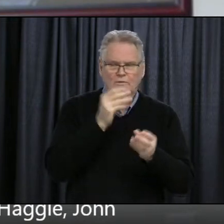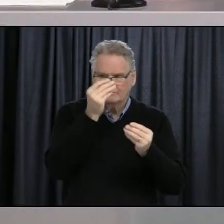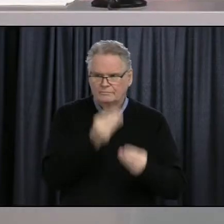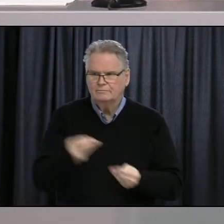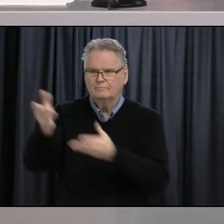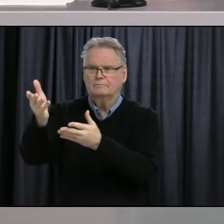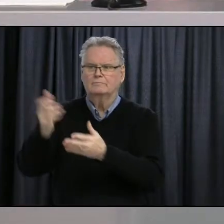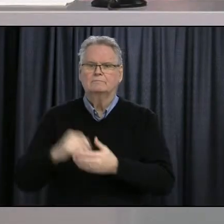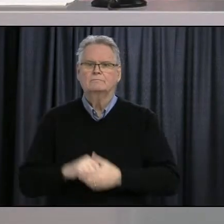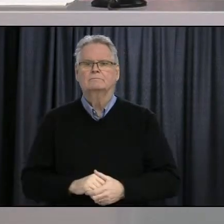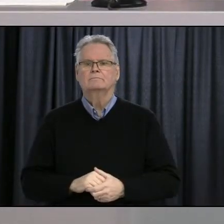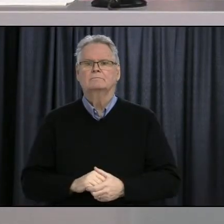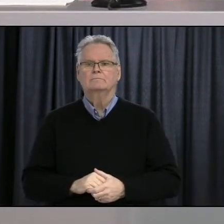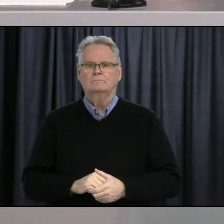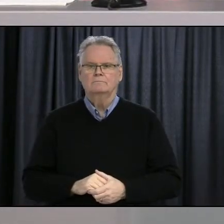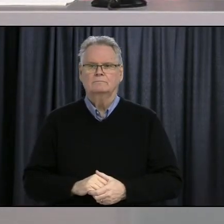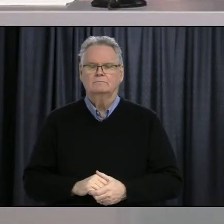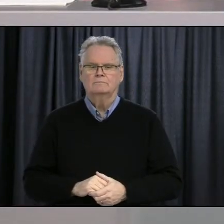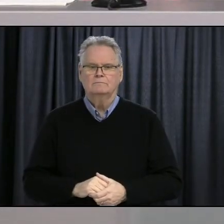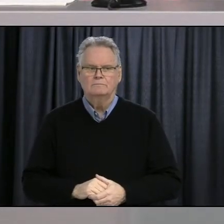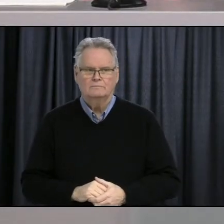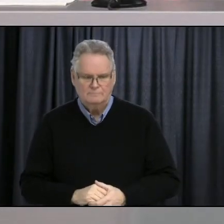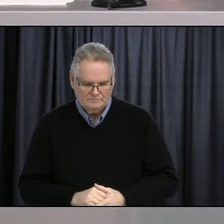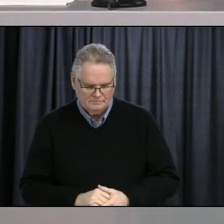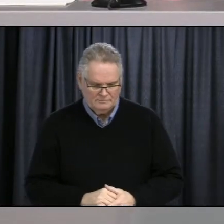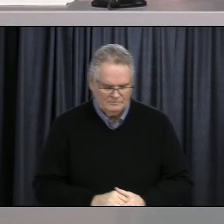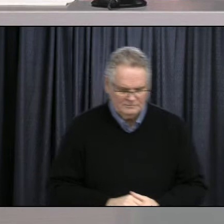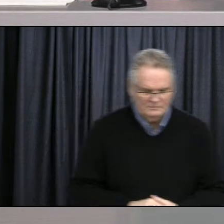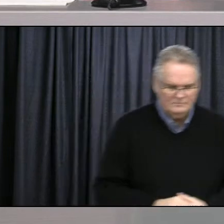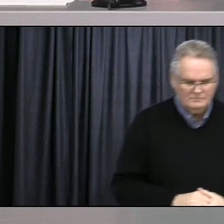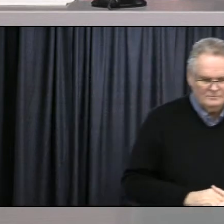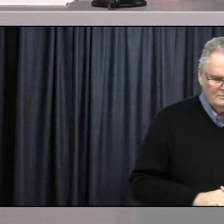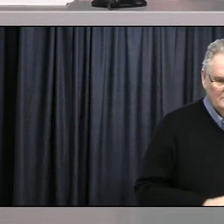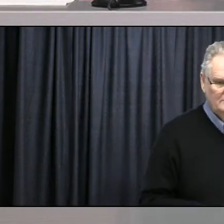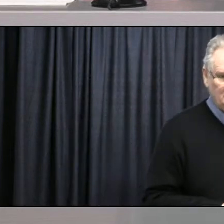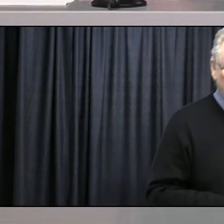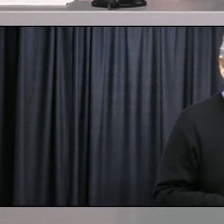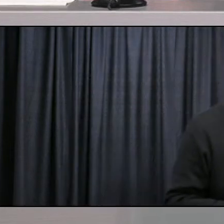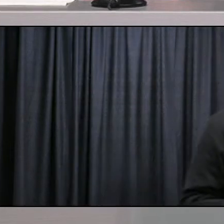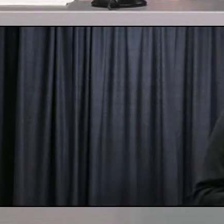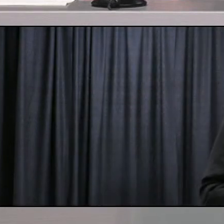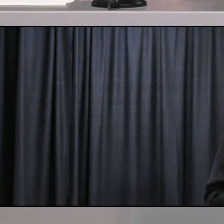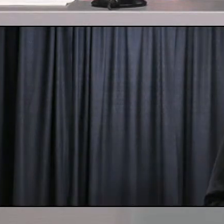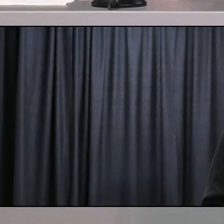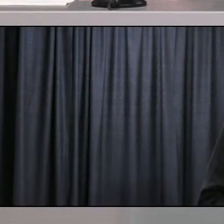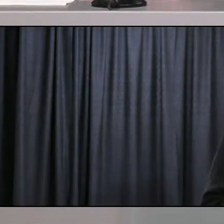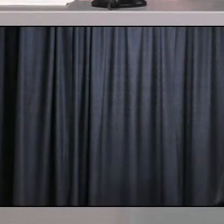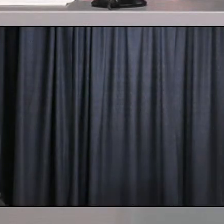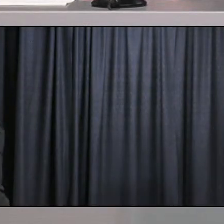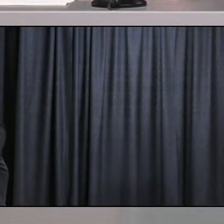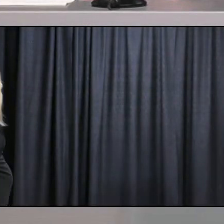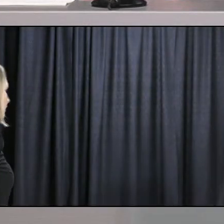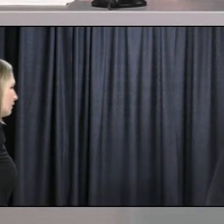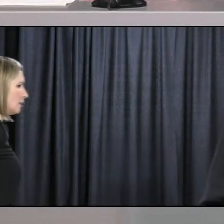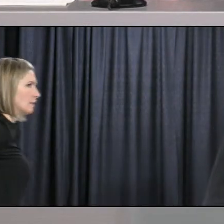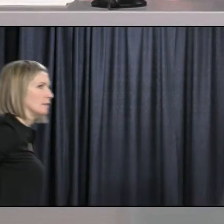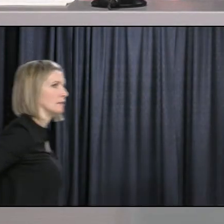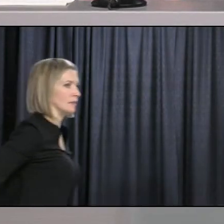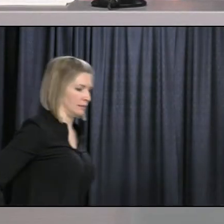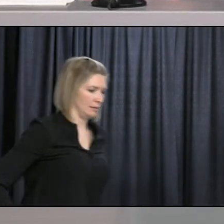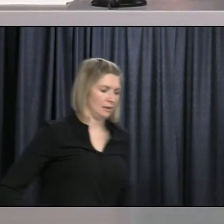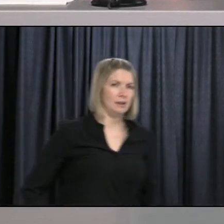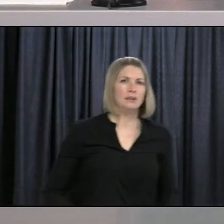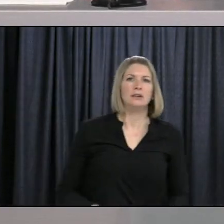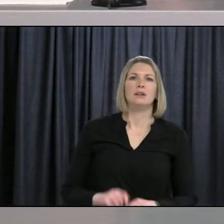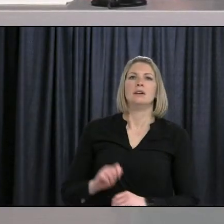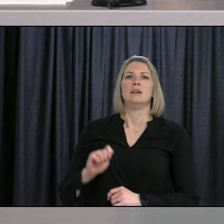Thank you. Our next questions are from Elizabeth Witten with All Newfoundland, Labrador. Please go ahead. Thank you. I'm